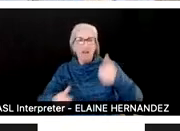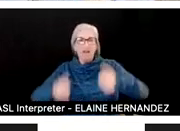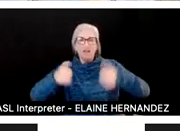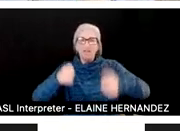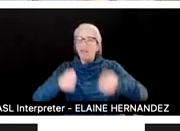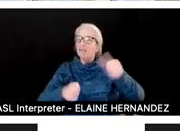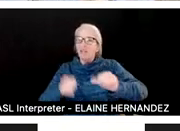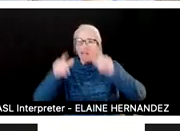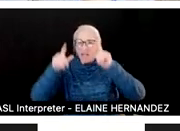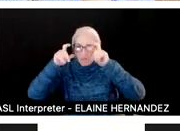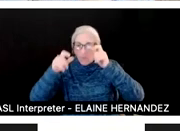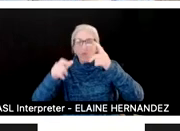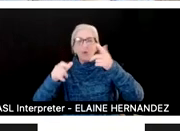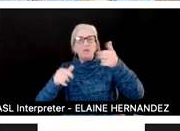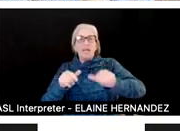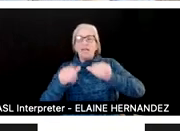photos or recordings.